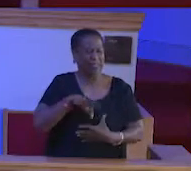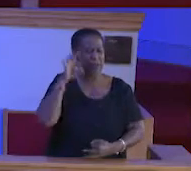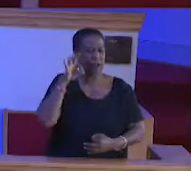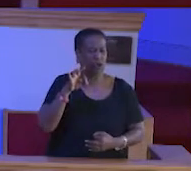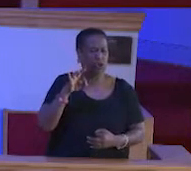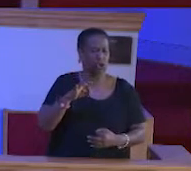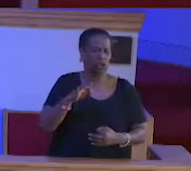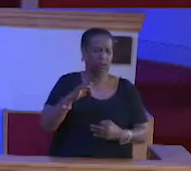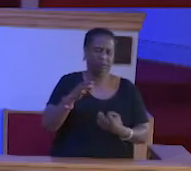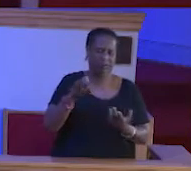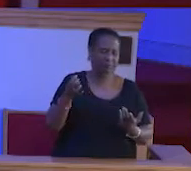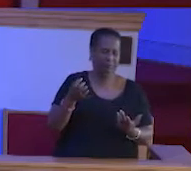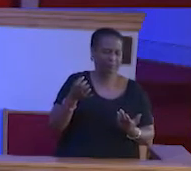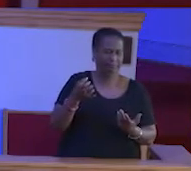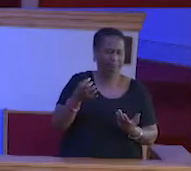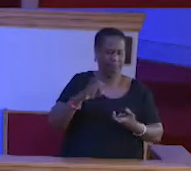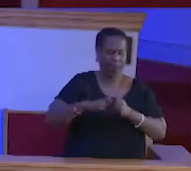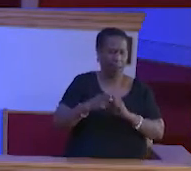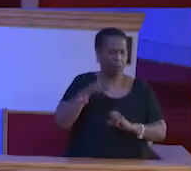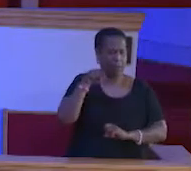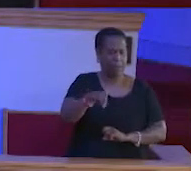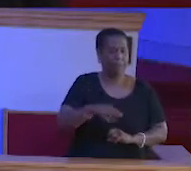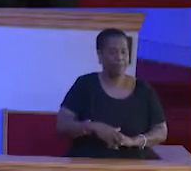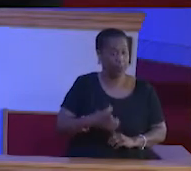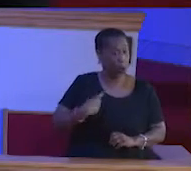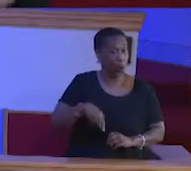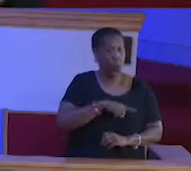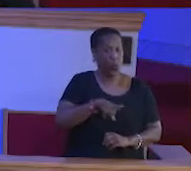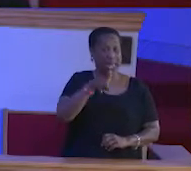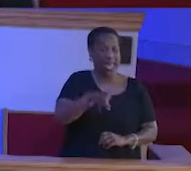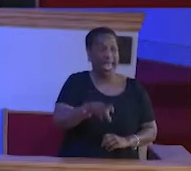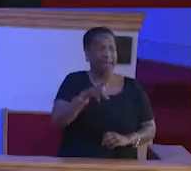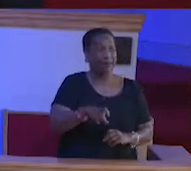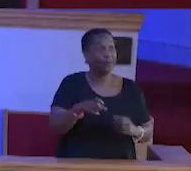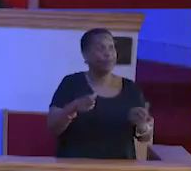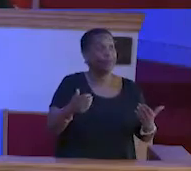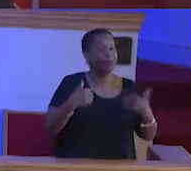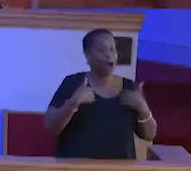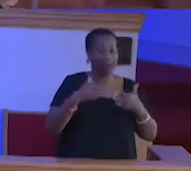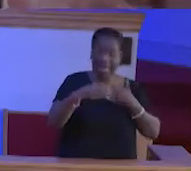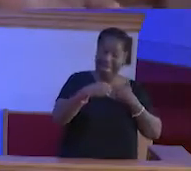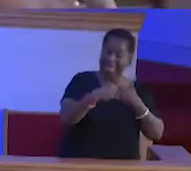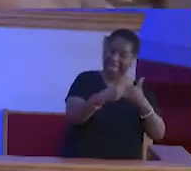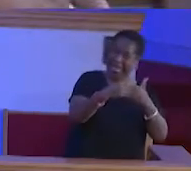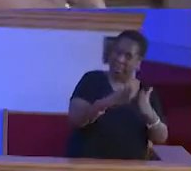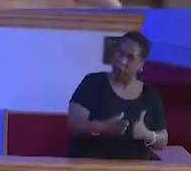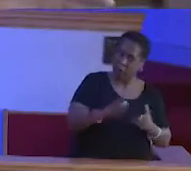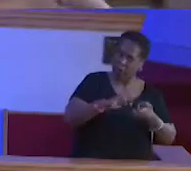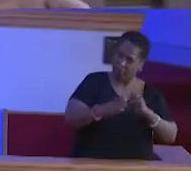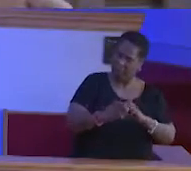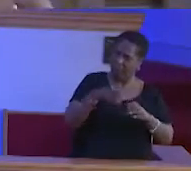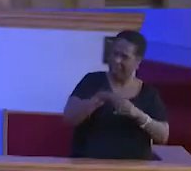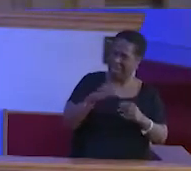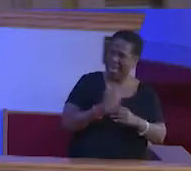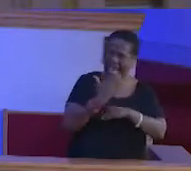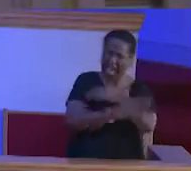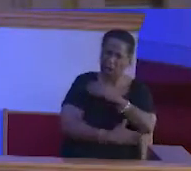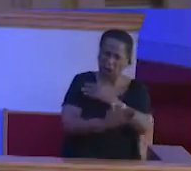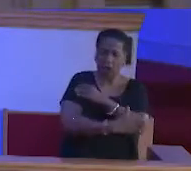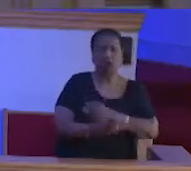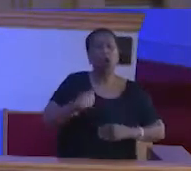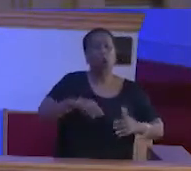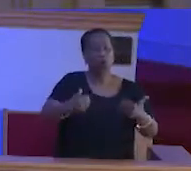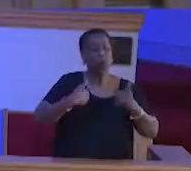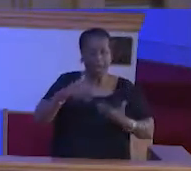spiritual dynamics to the problems. We've got not just a leadership problem in our country, we've got